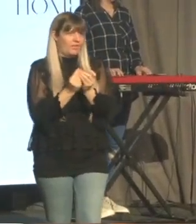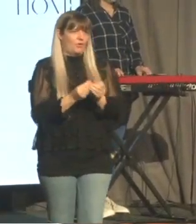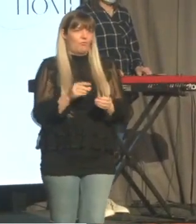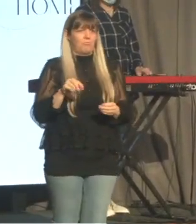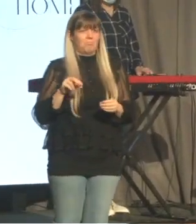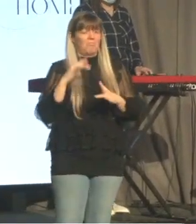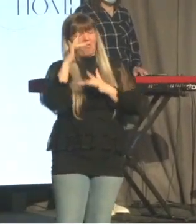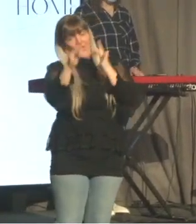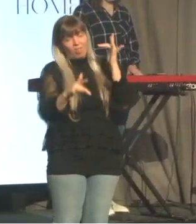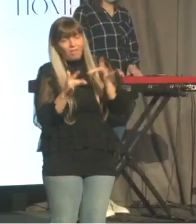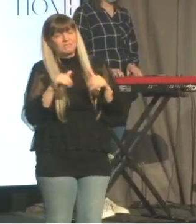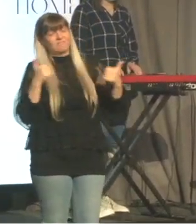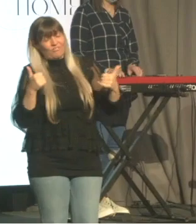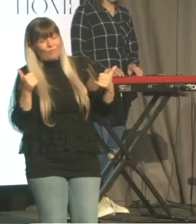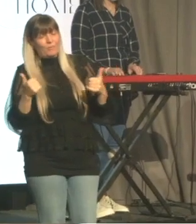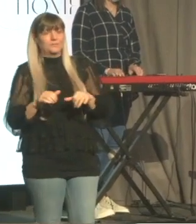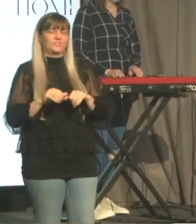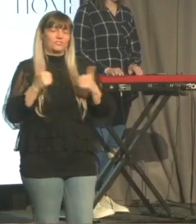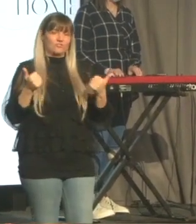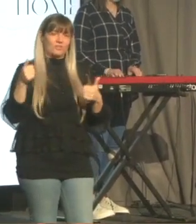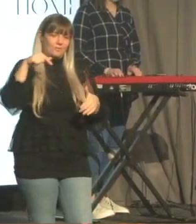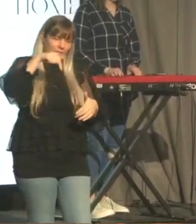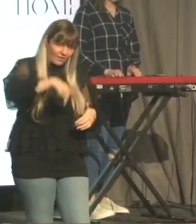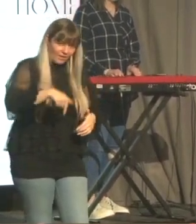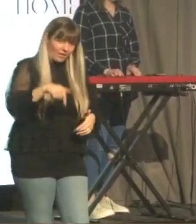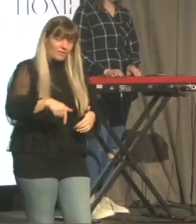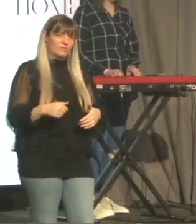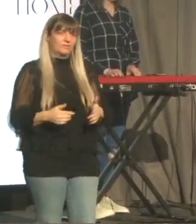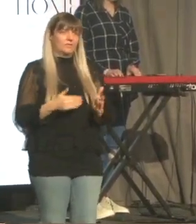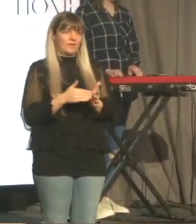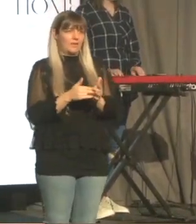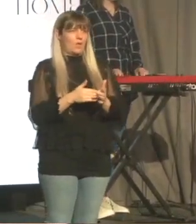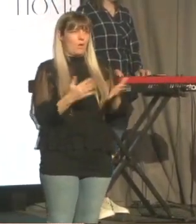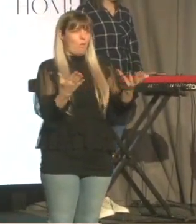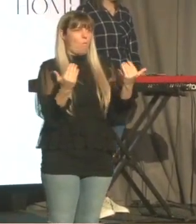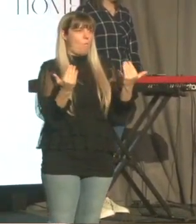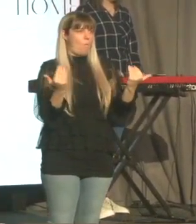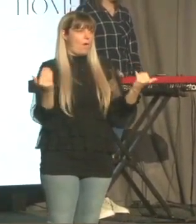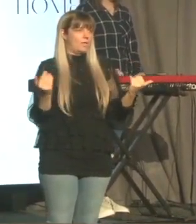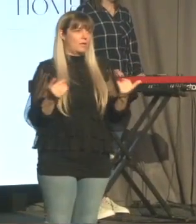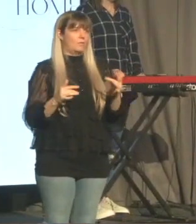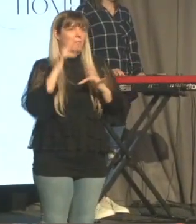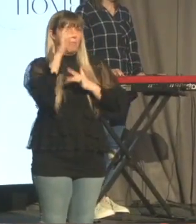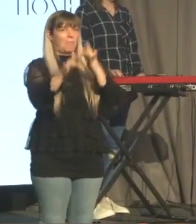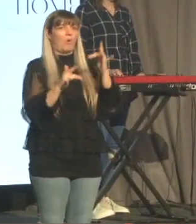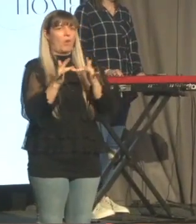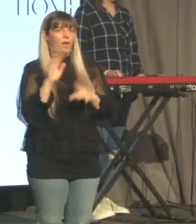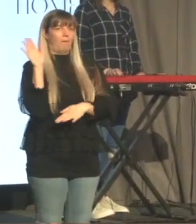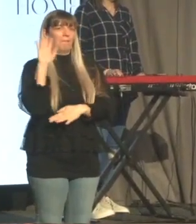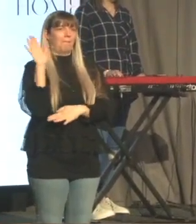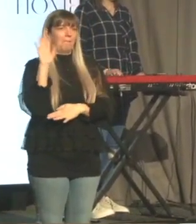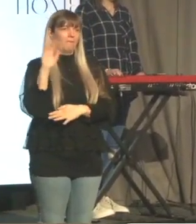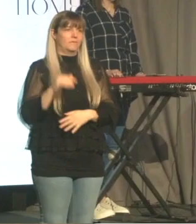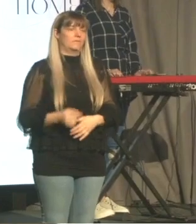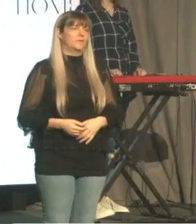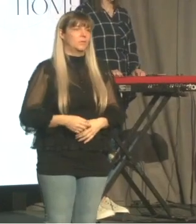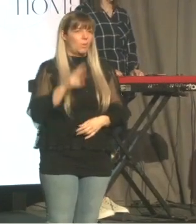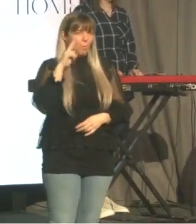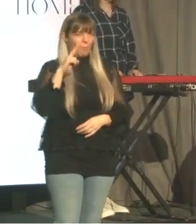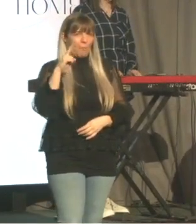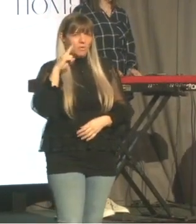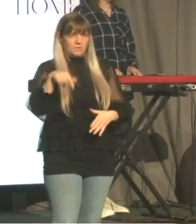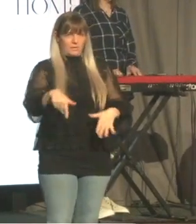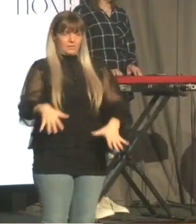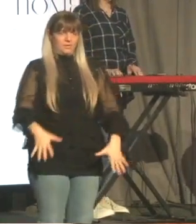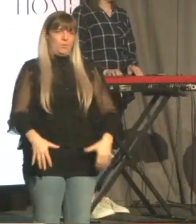nice as that was. It's great to see everybody here together. I want to welcome our online audience as well. They've joined us for the half 11 service, Facebook,